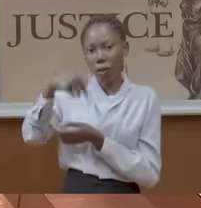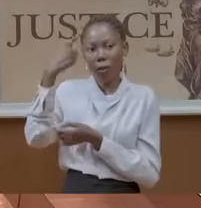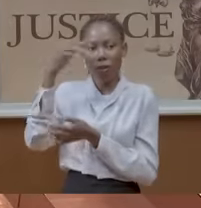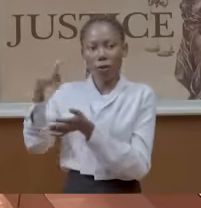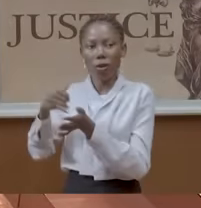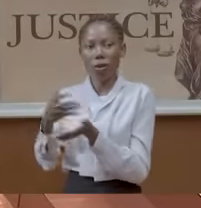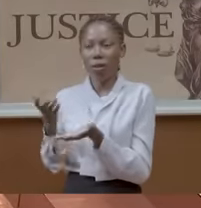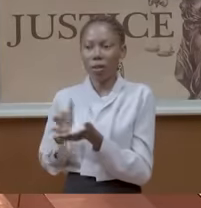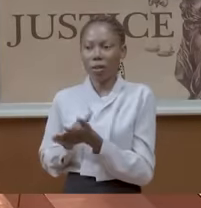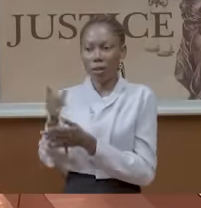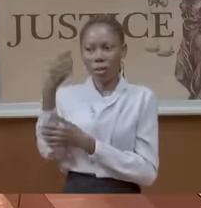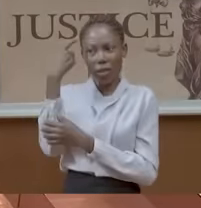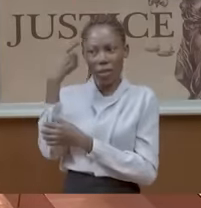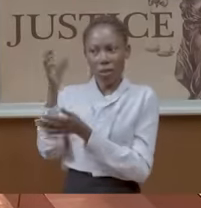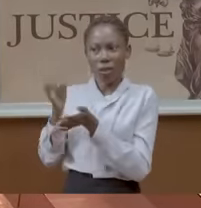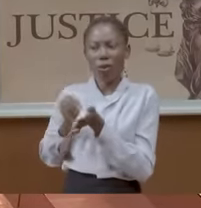wife, that's my daughter.